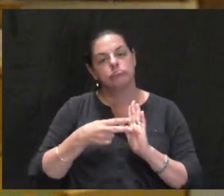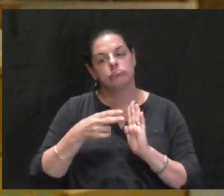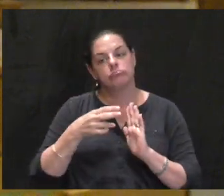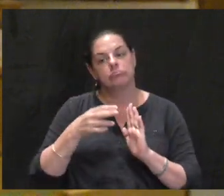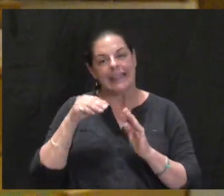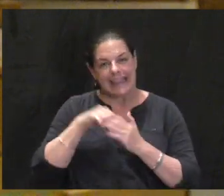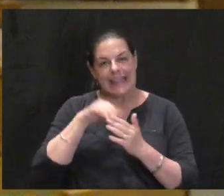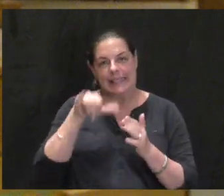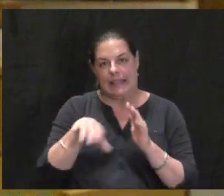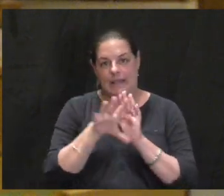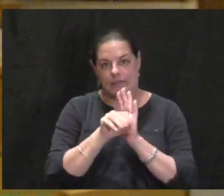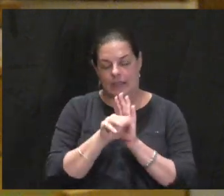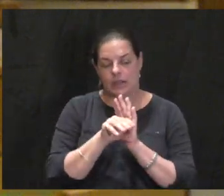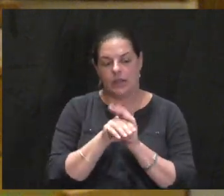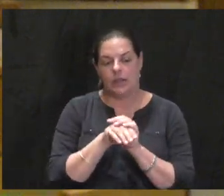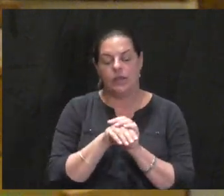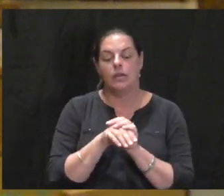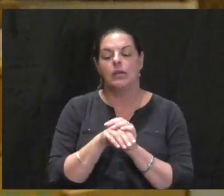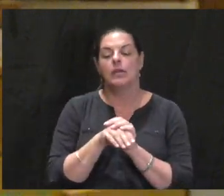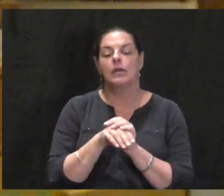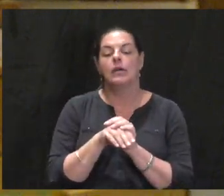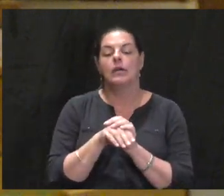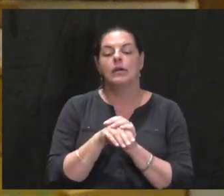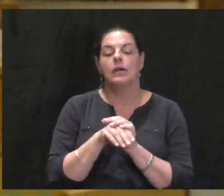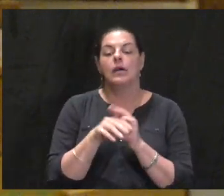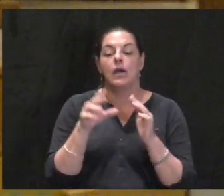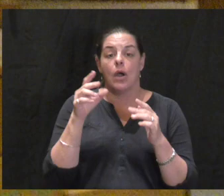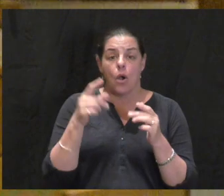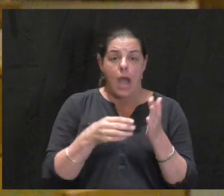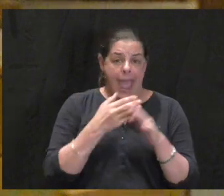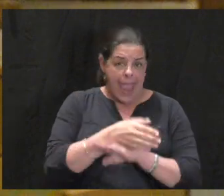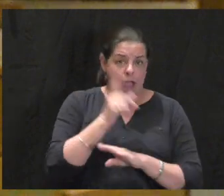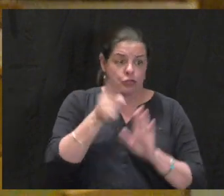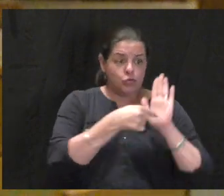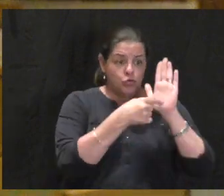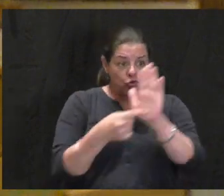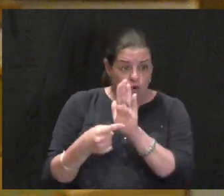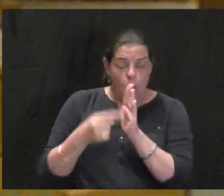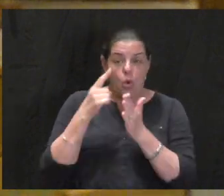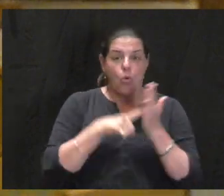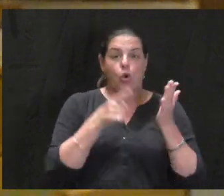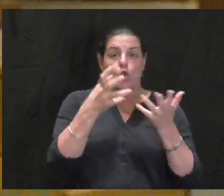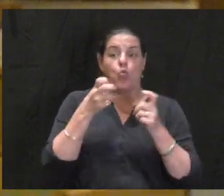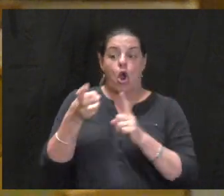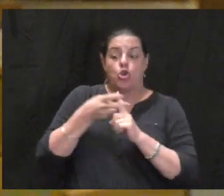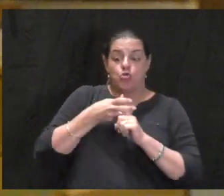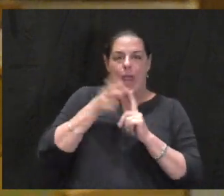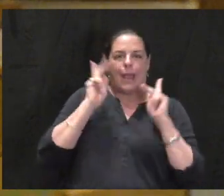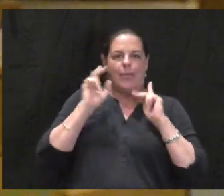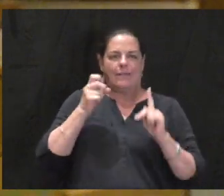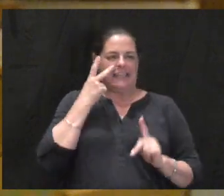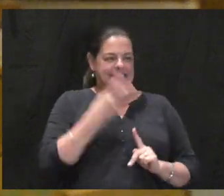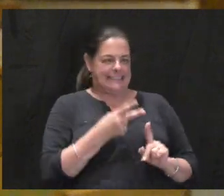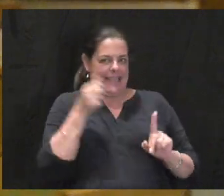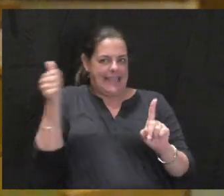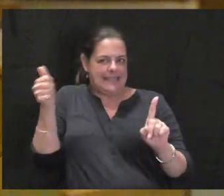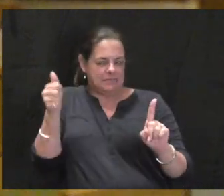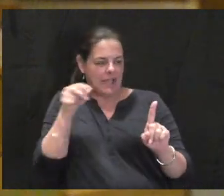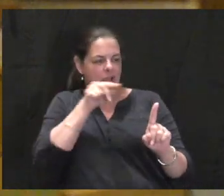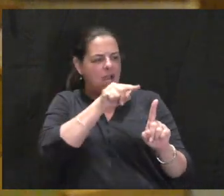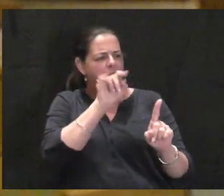and strategic about who we selected, how we selected them, and kind of how we integrated those folks into that